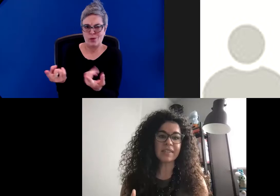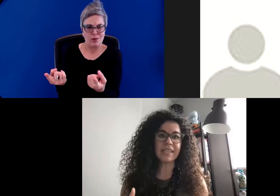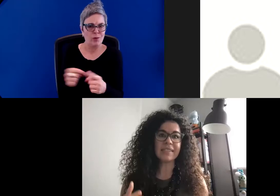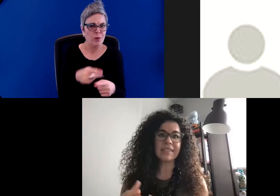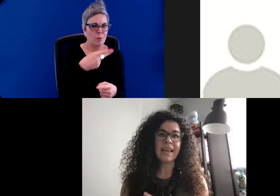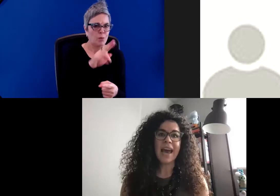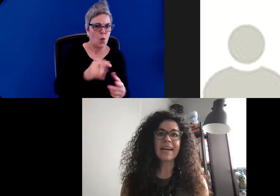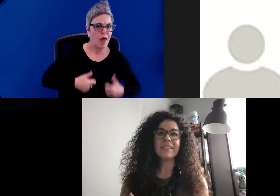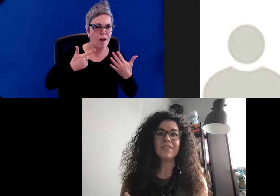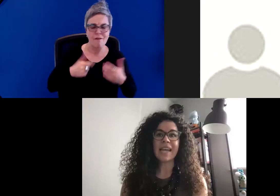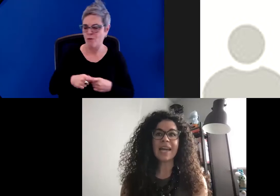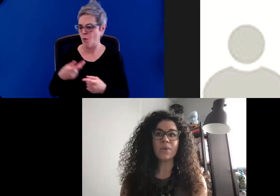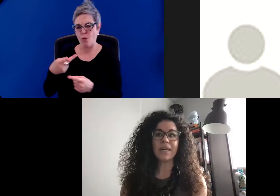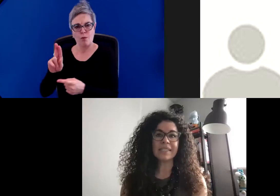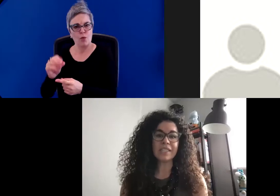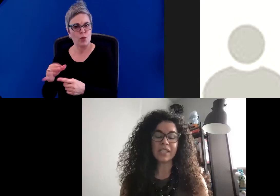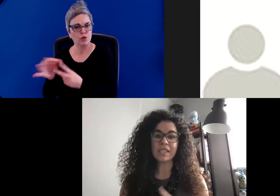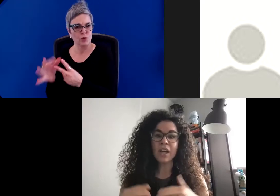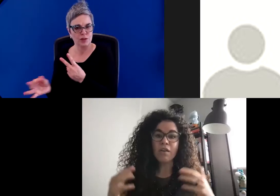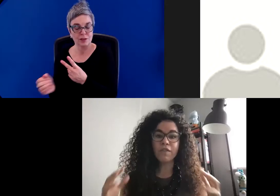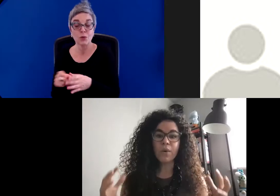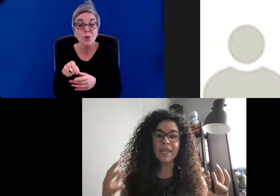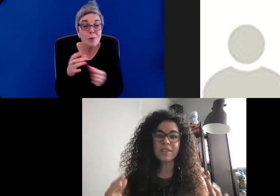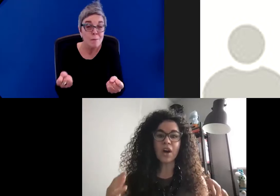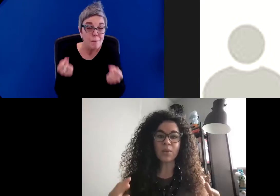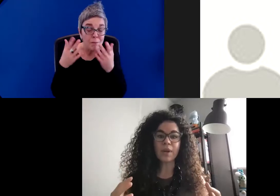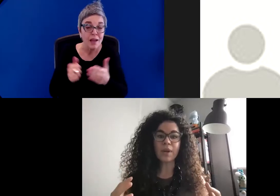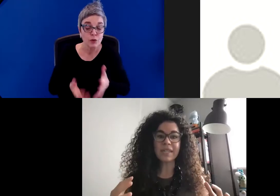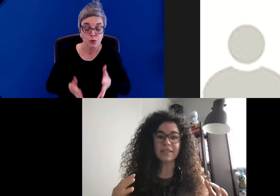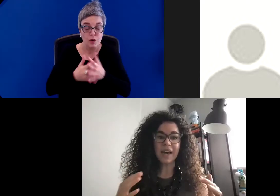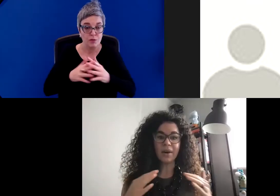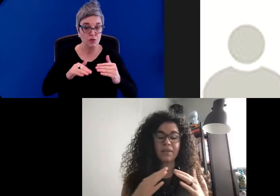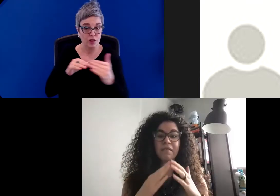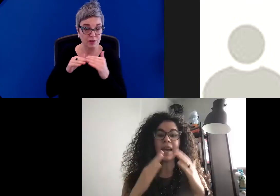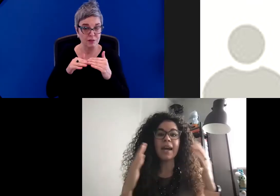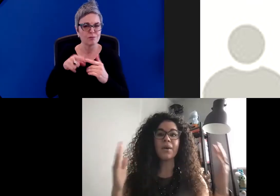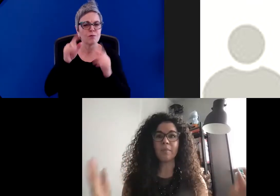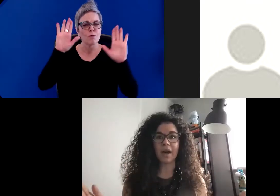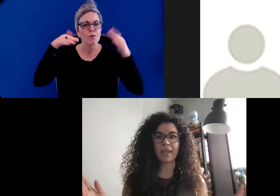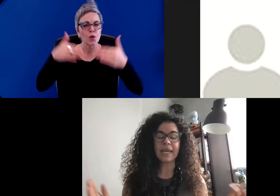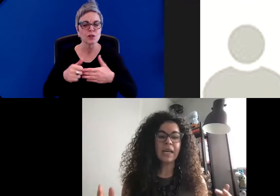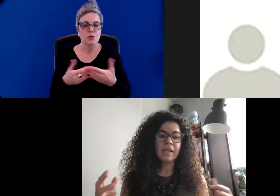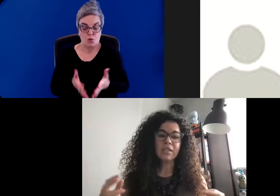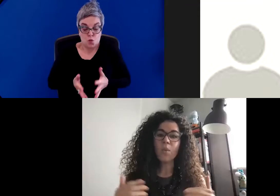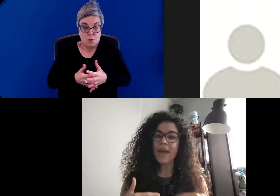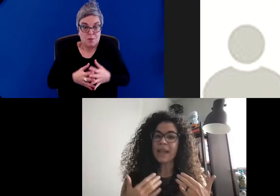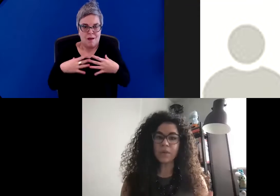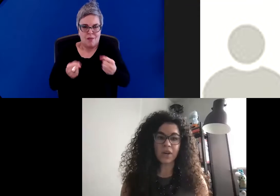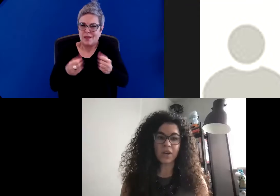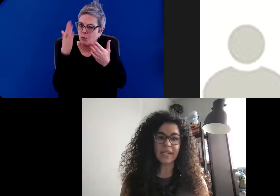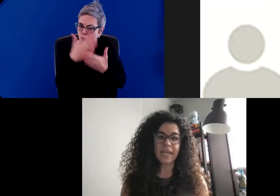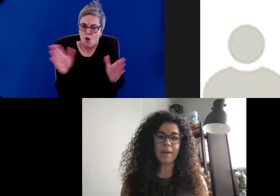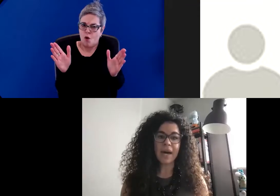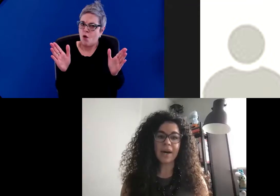reproductive justice activists and organizations focused on reproductive health very broadly. So when they